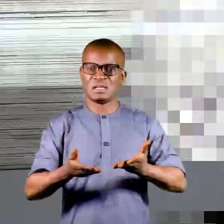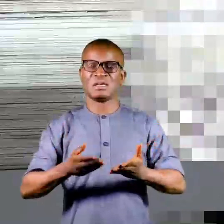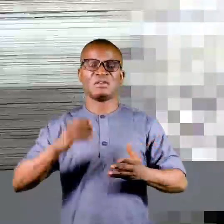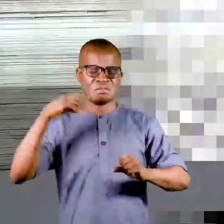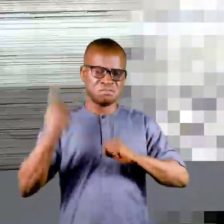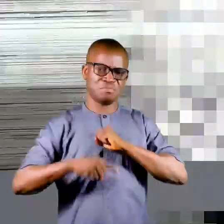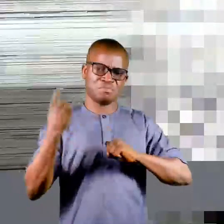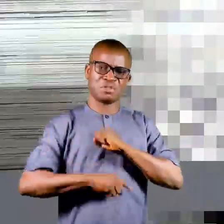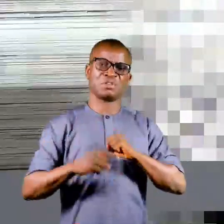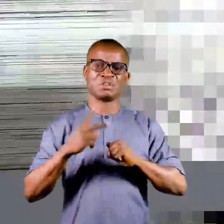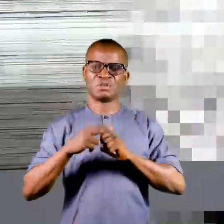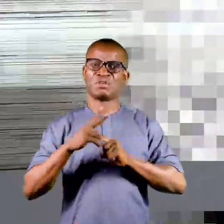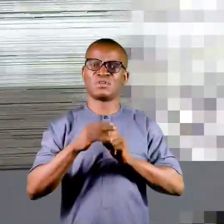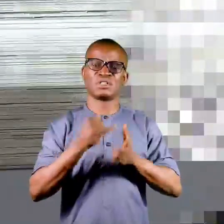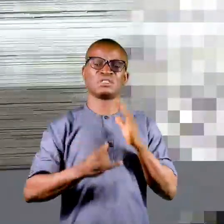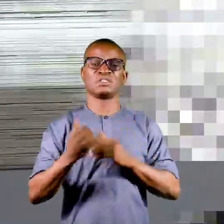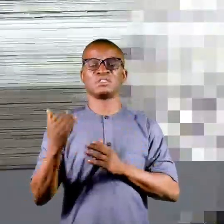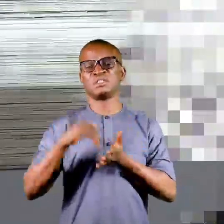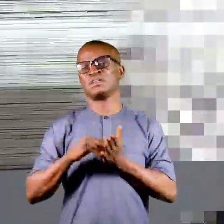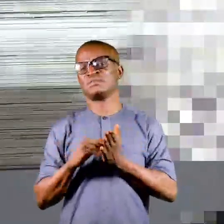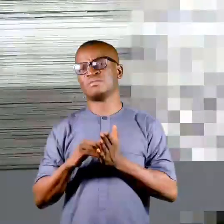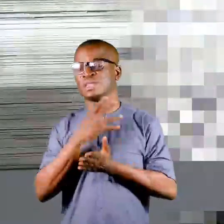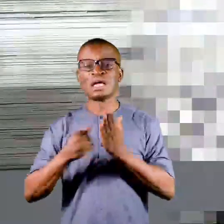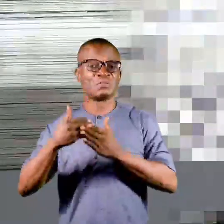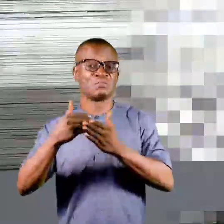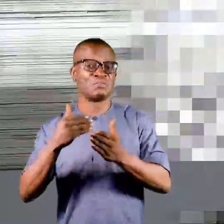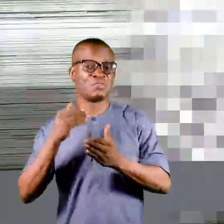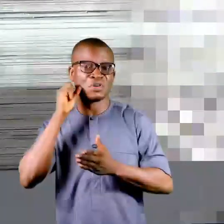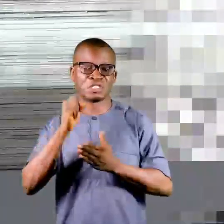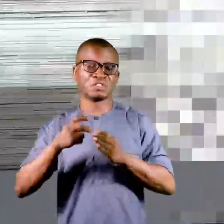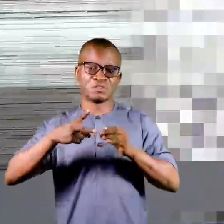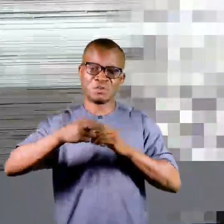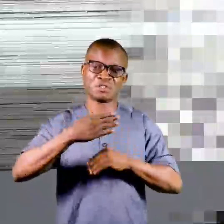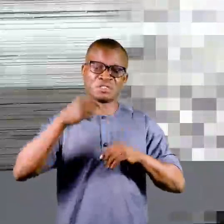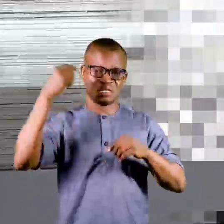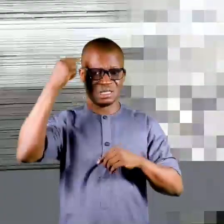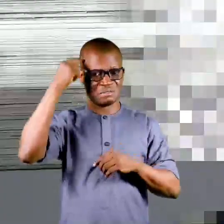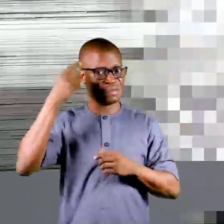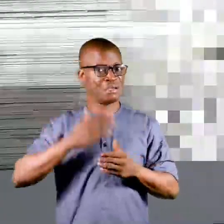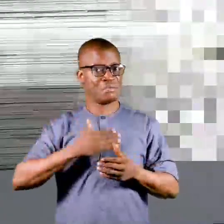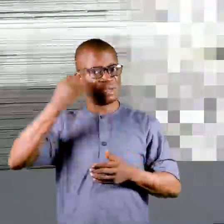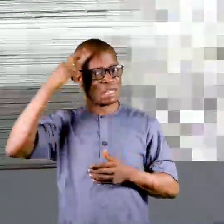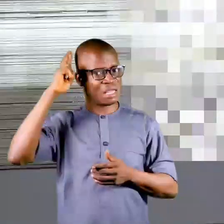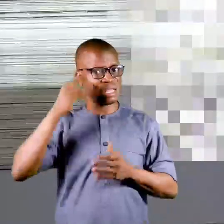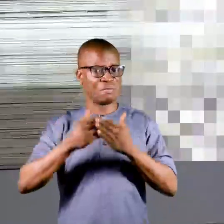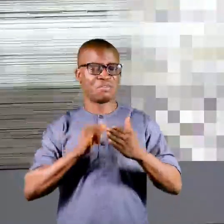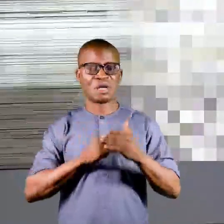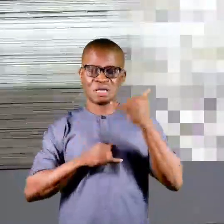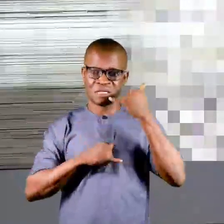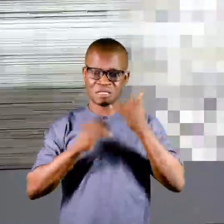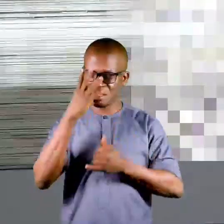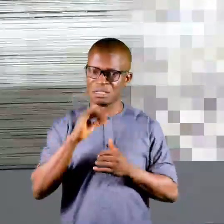to barb it, cut it again. And this woman did not tell me before she cut this my hair. Before me I sleep, I